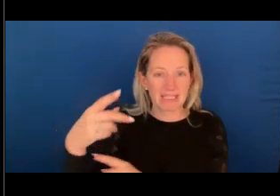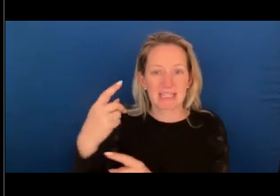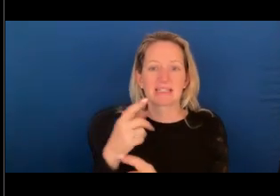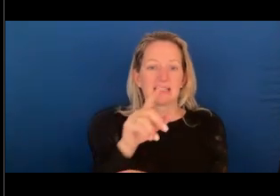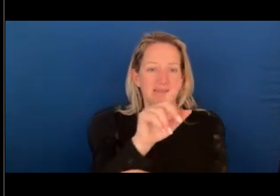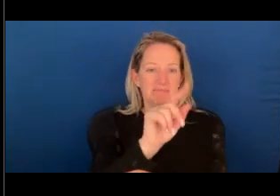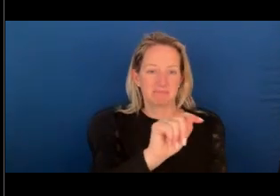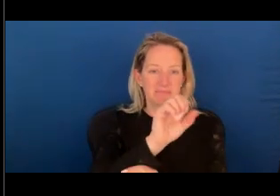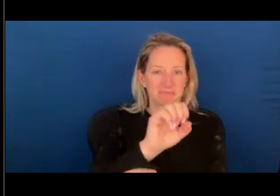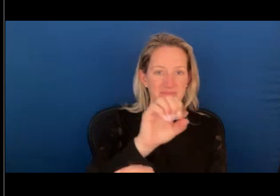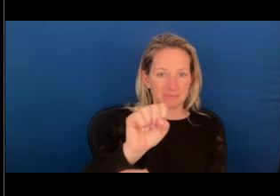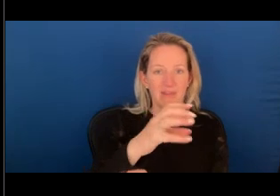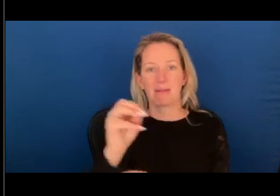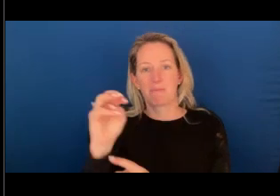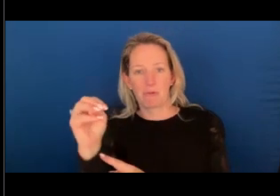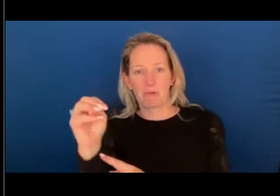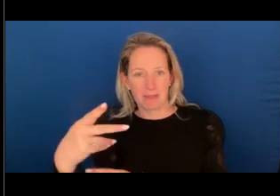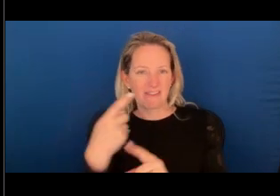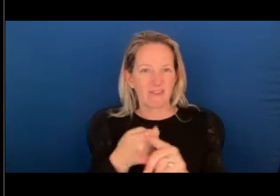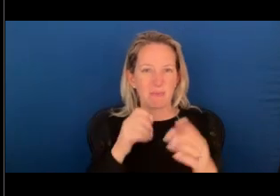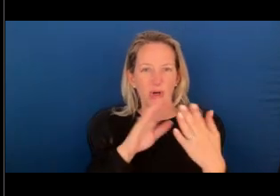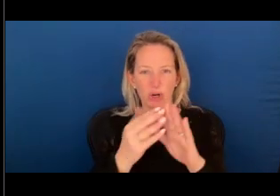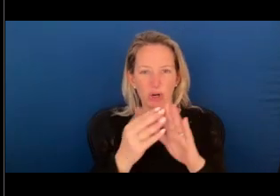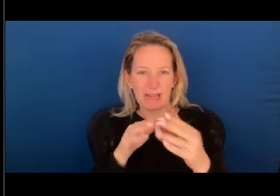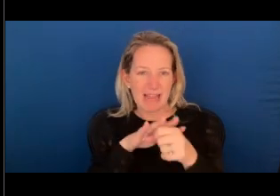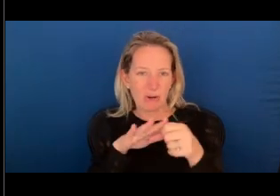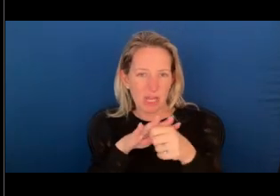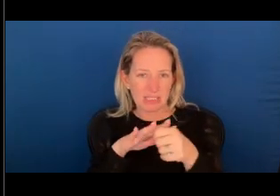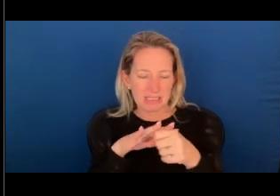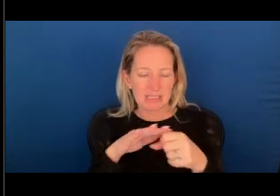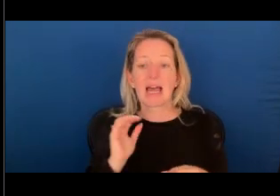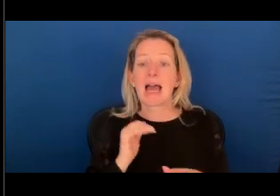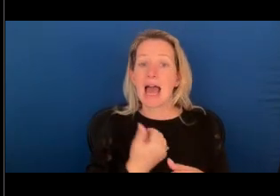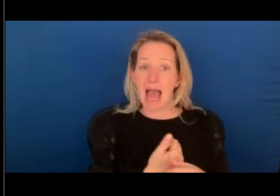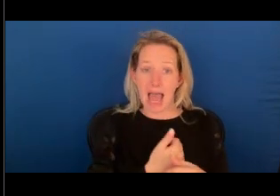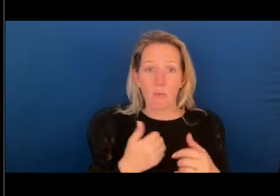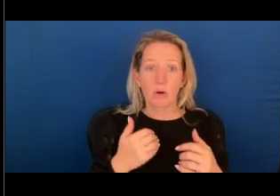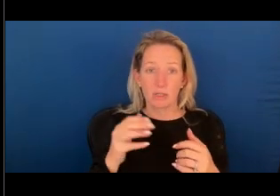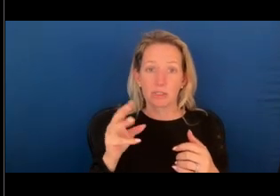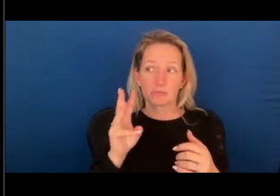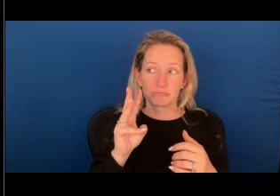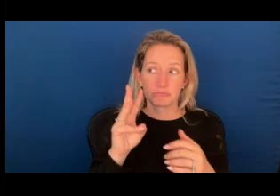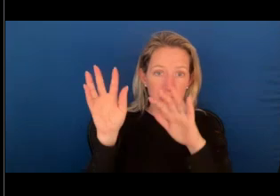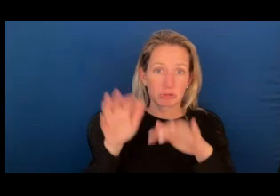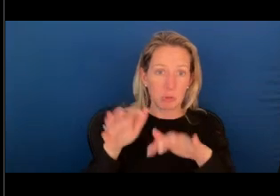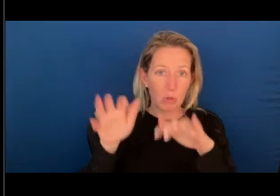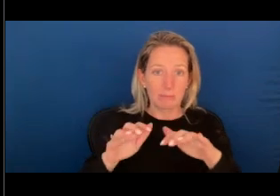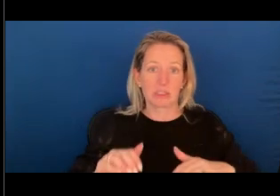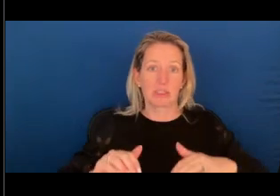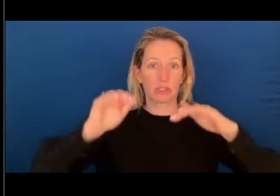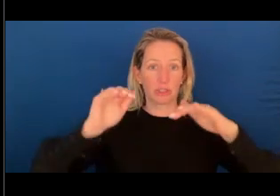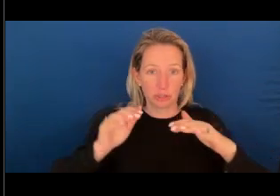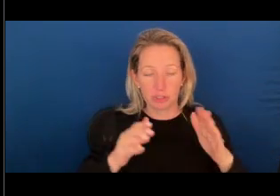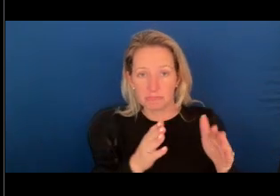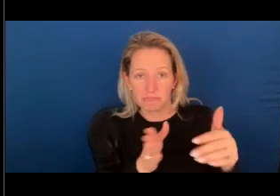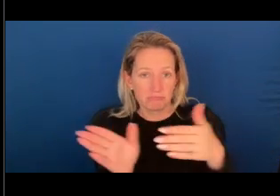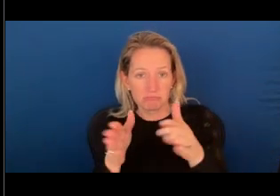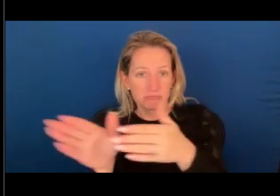through our stormwater management infrastructure, including storm sewer systems, all the way to our oceans.